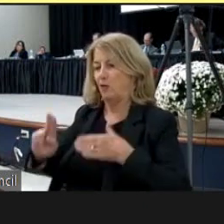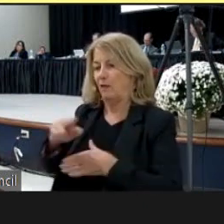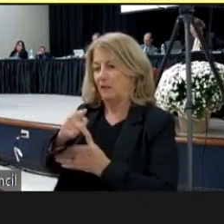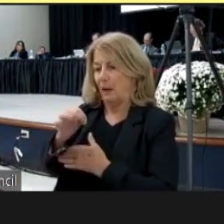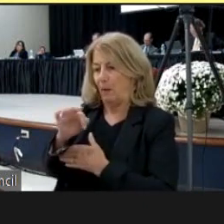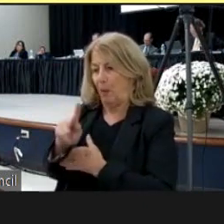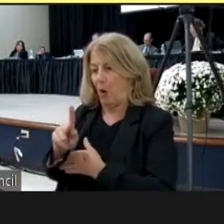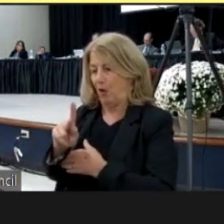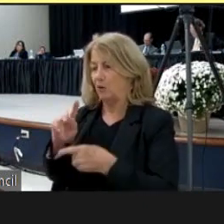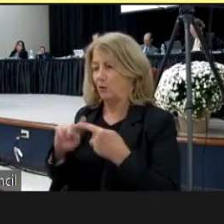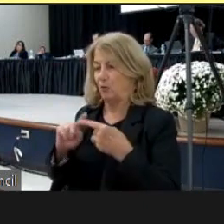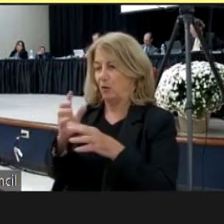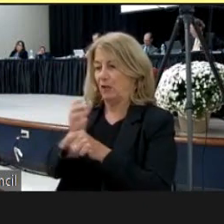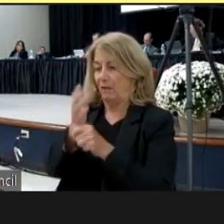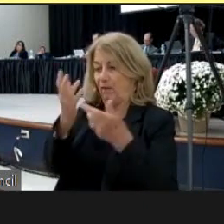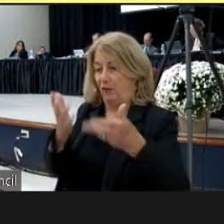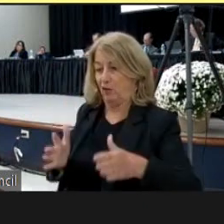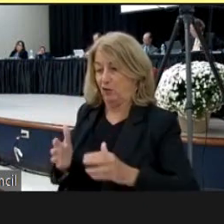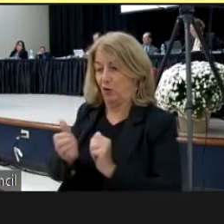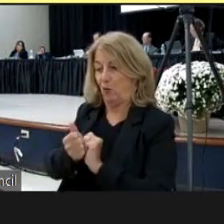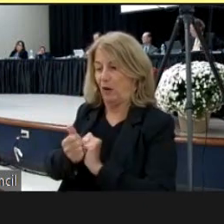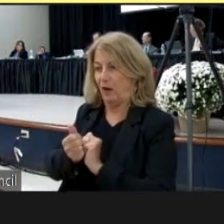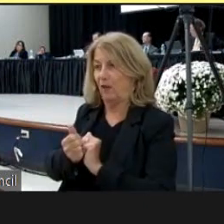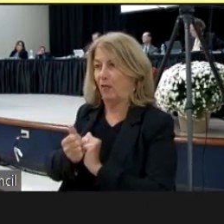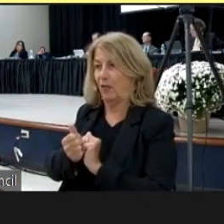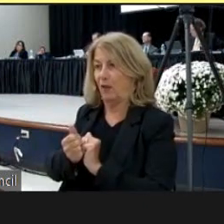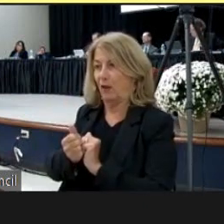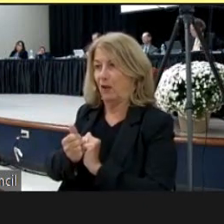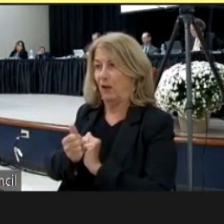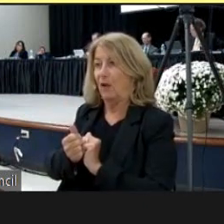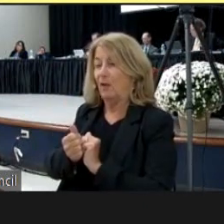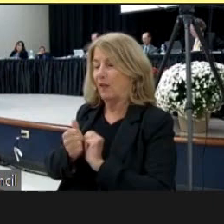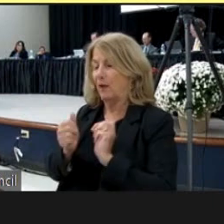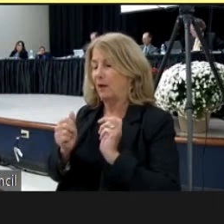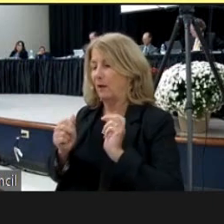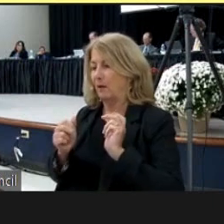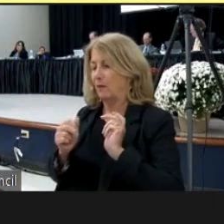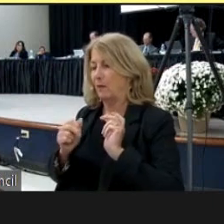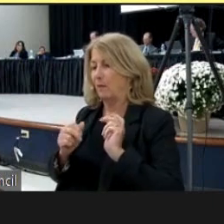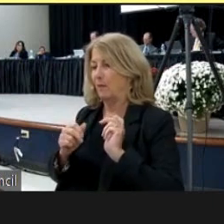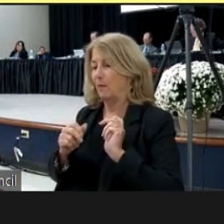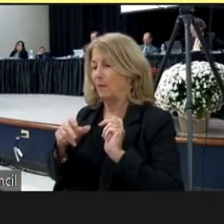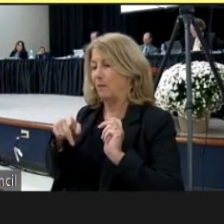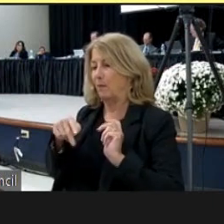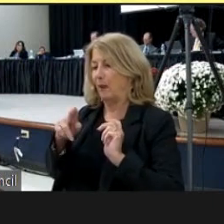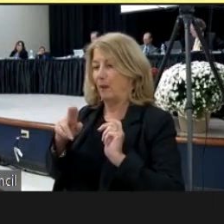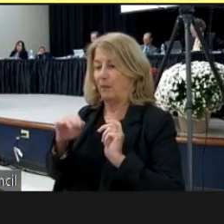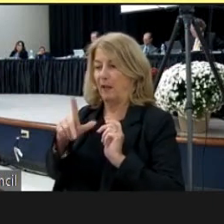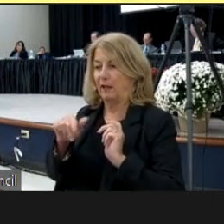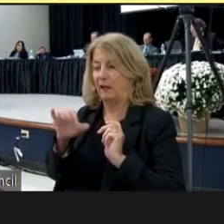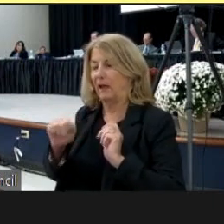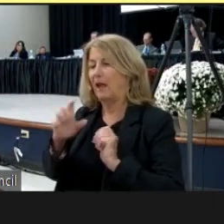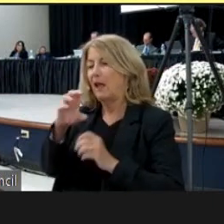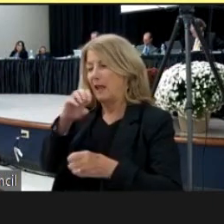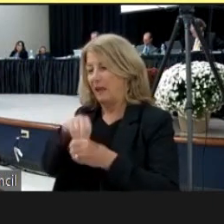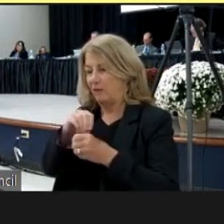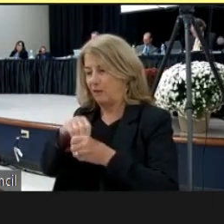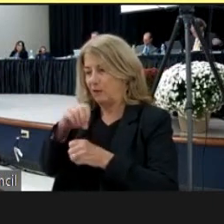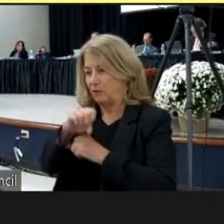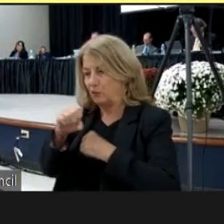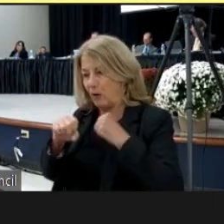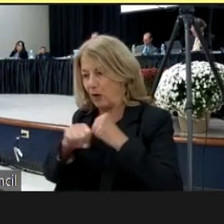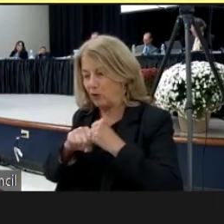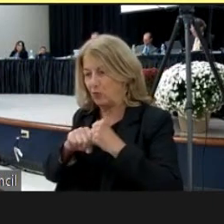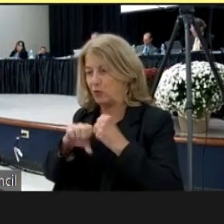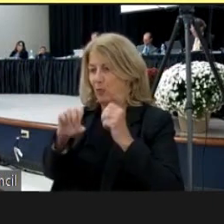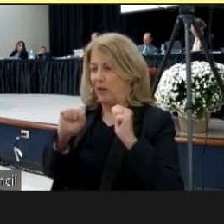getting finished with the public infrastructure work that's going on out there, so that we can do the same with our other buildings. So we kind of